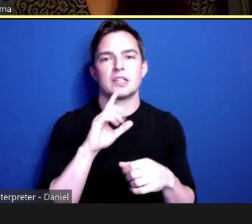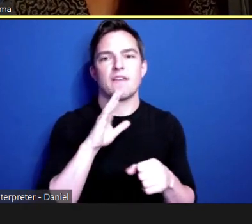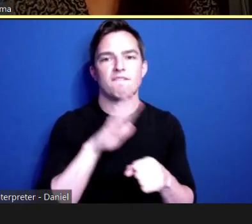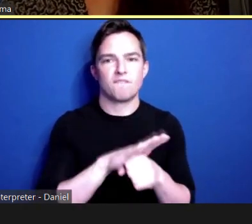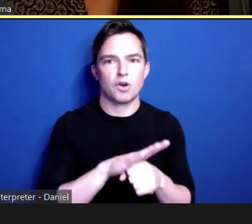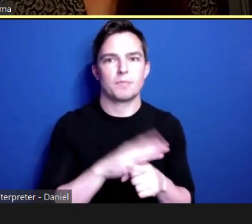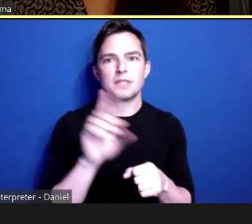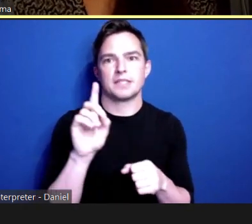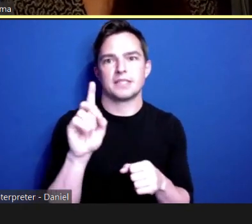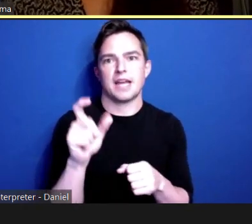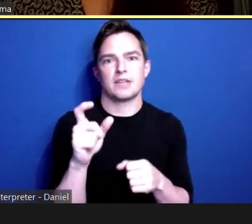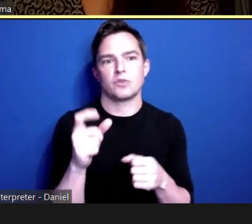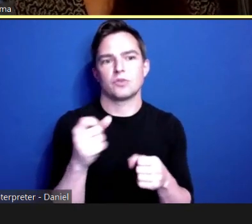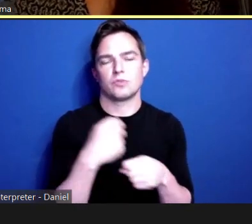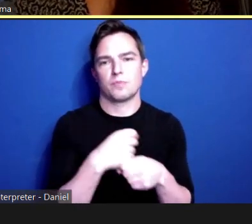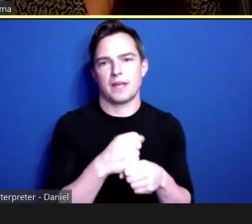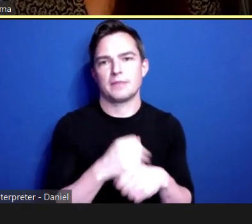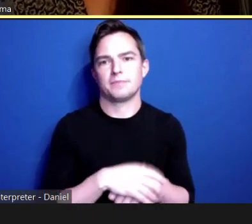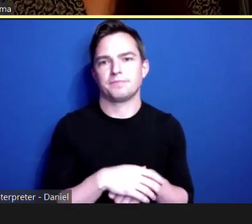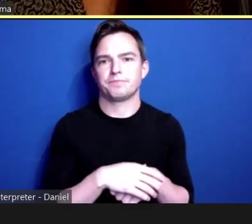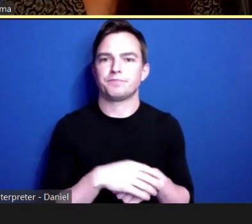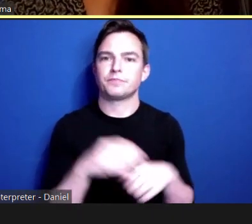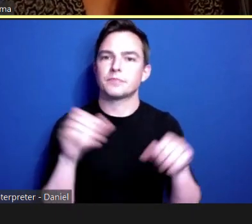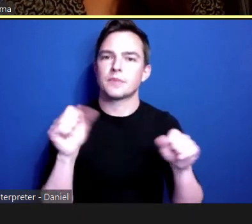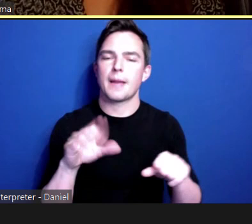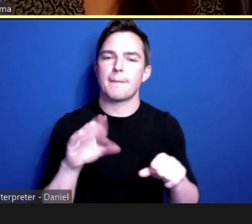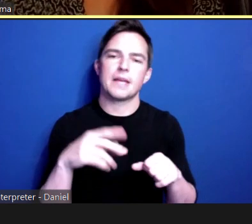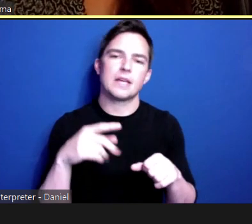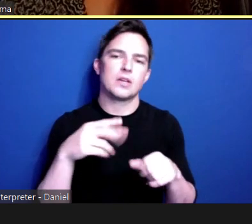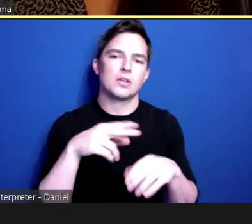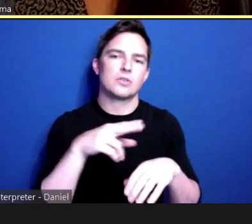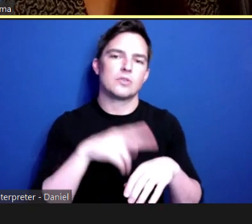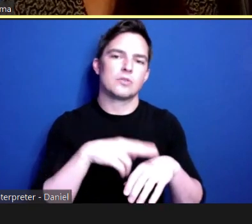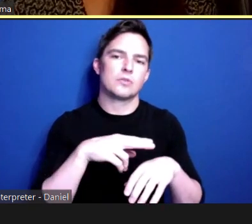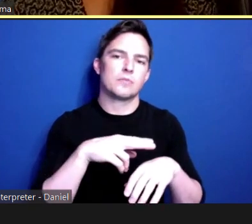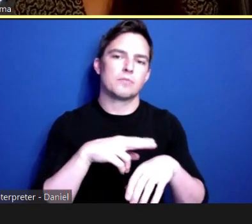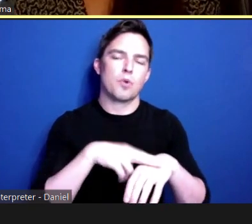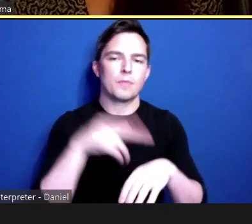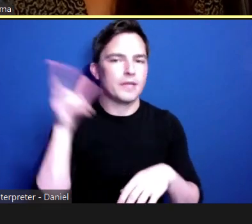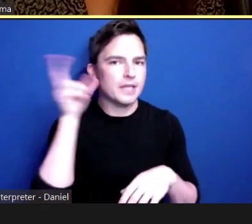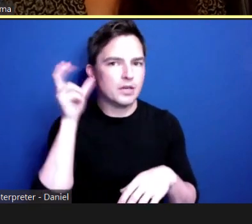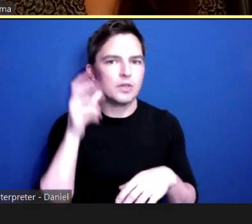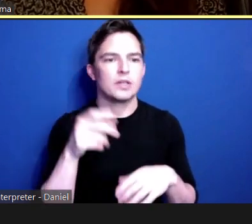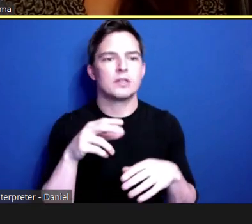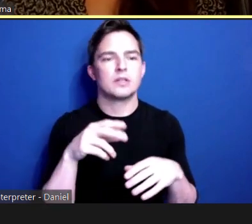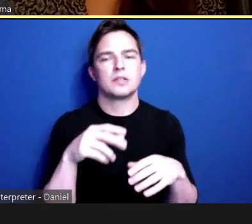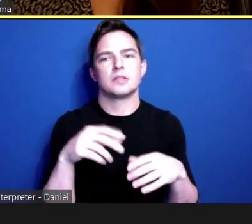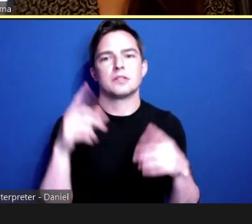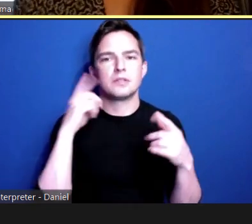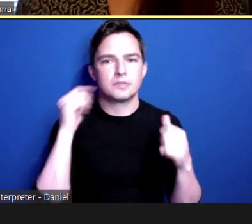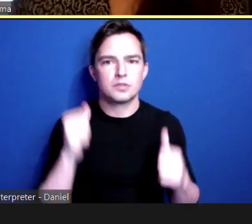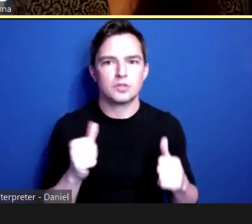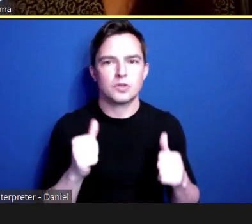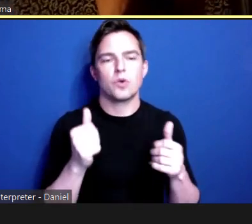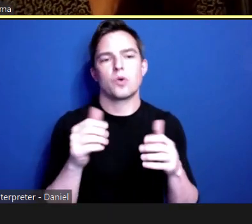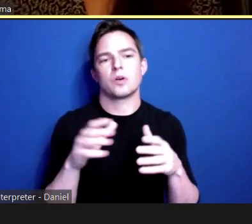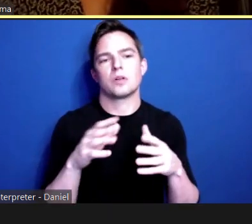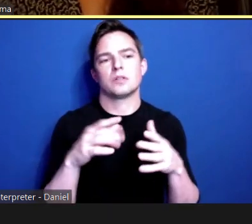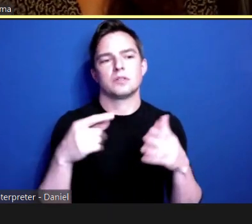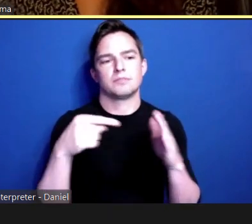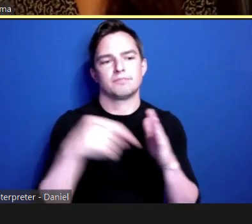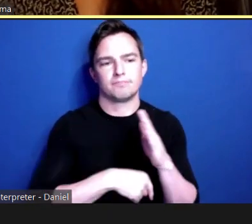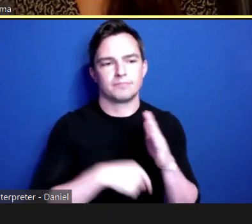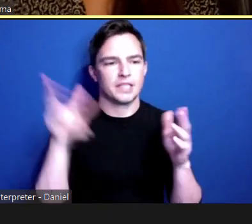diagnosis was made. So it could be normal hearing, permanent hearing loss, or transient hearing loss. So